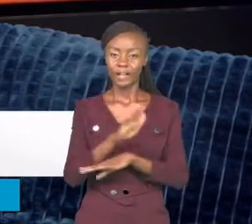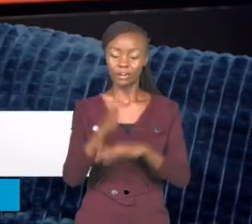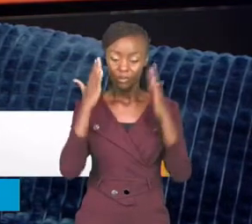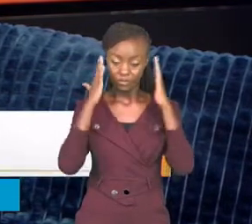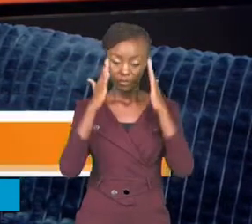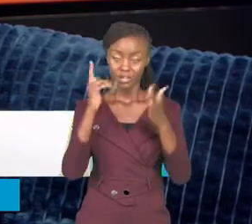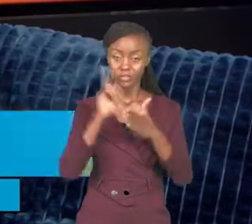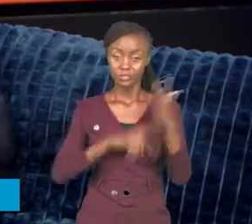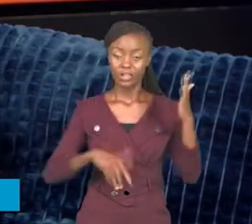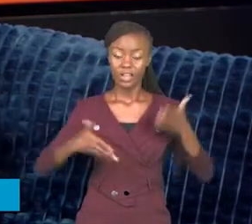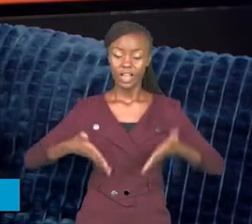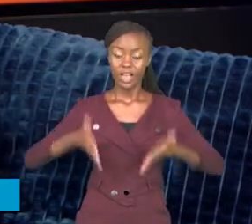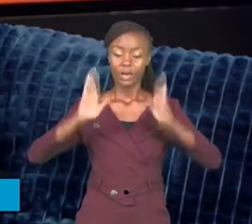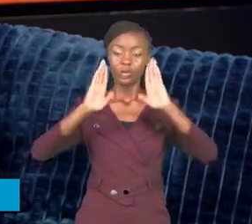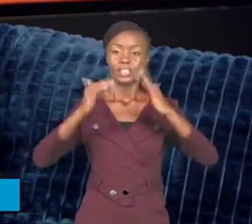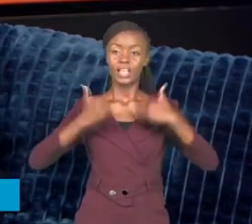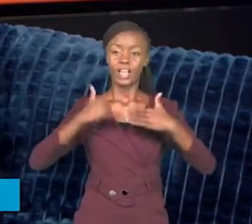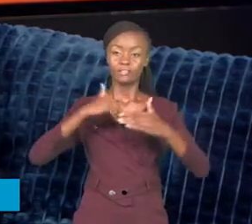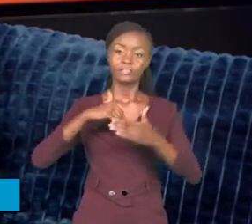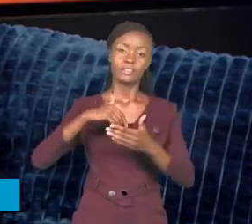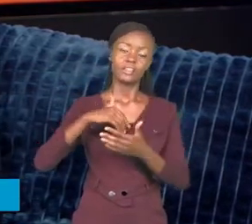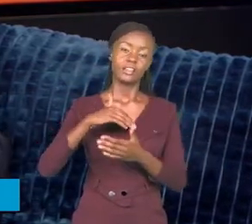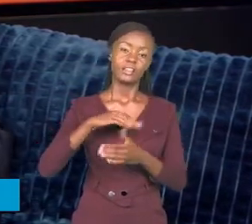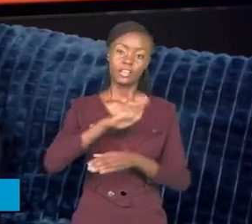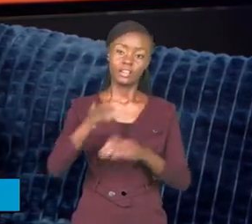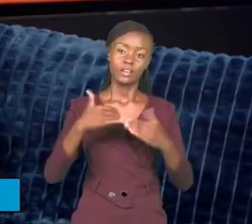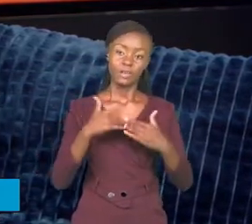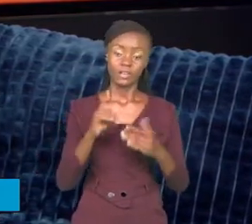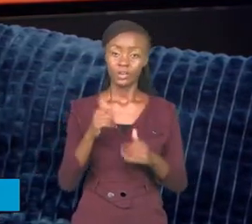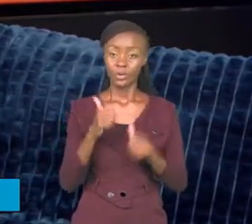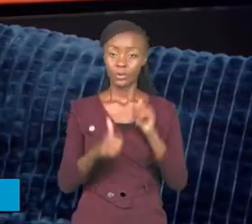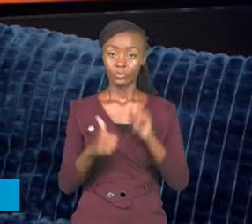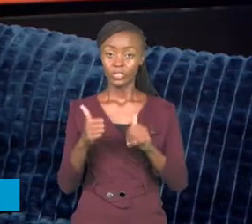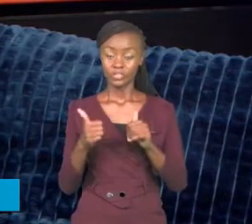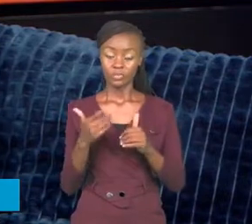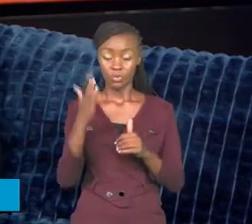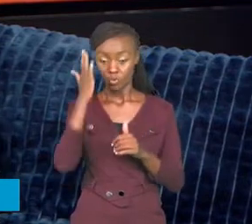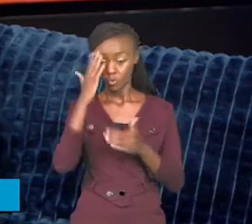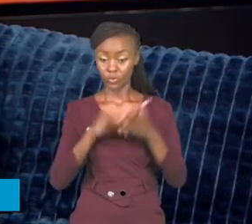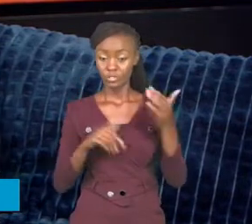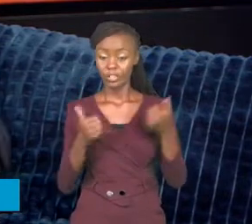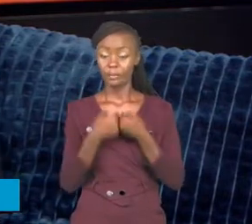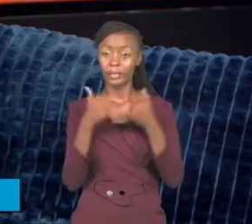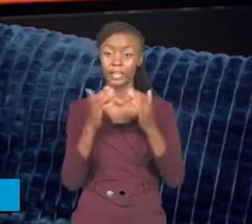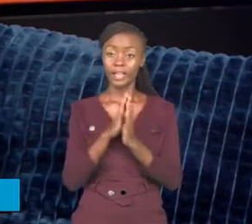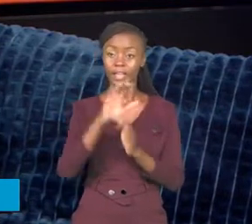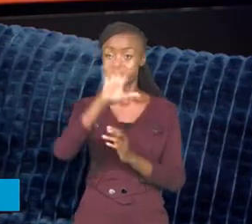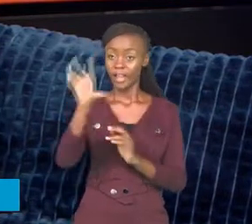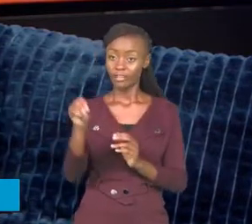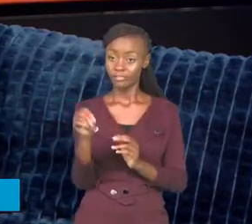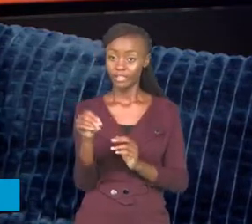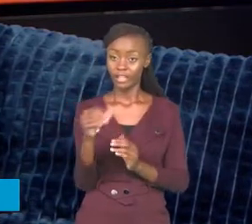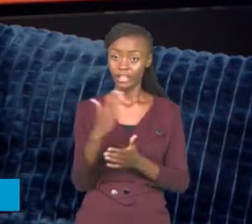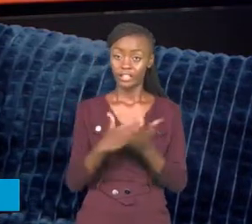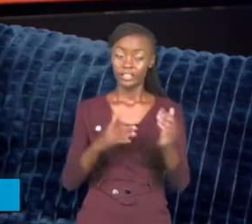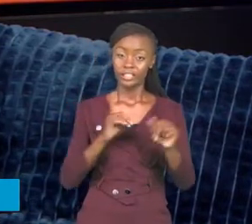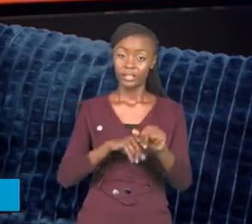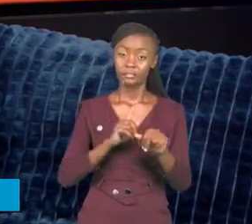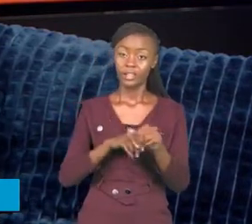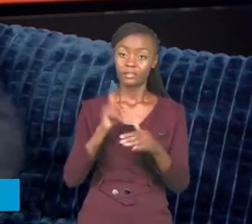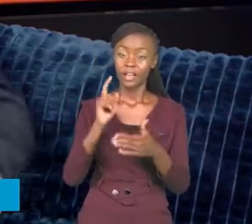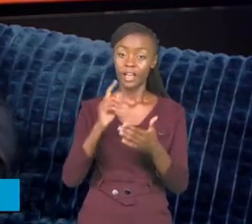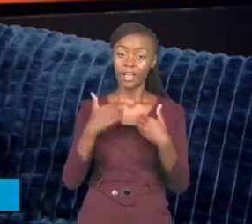highways. Now, Sashanguan has been there for quite some time. You know what happened, and You know, in Africa, sometimes there's an angle